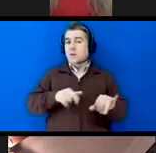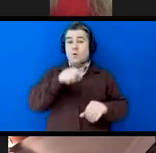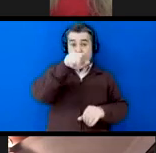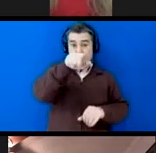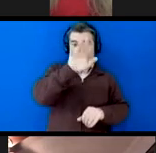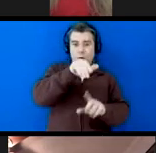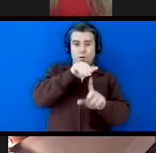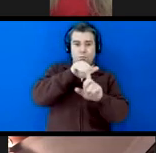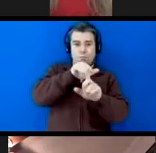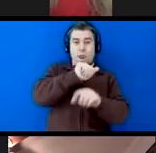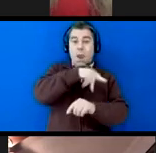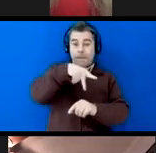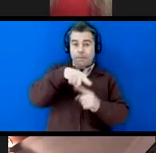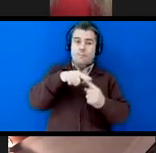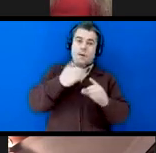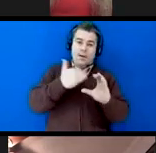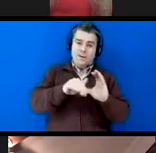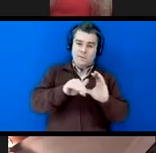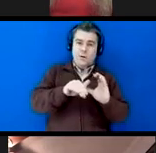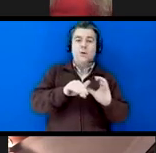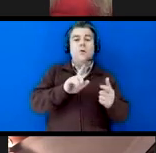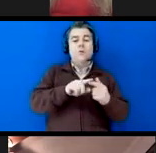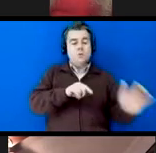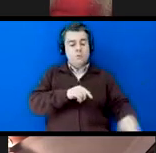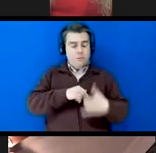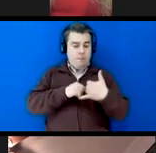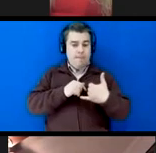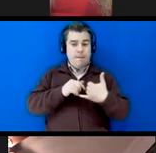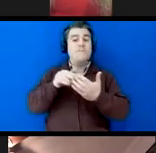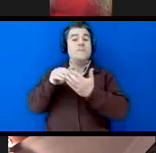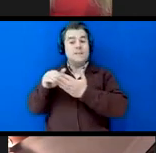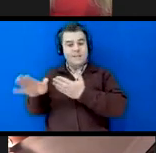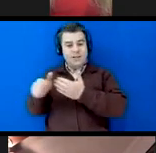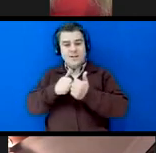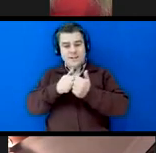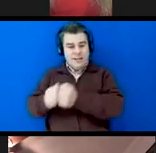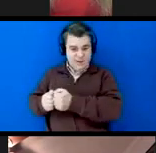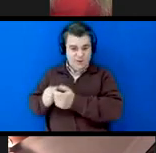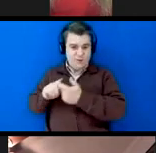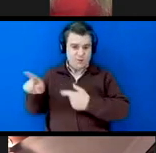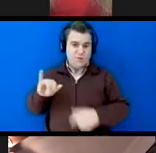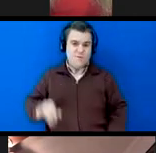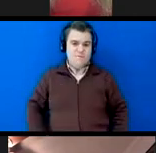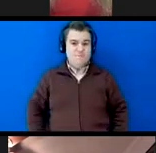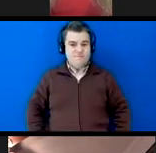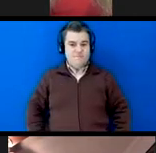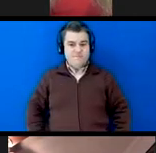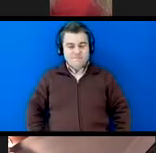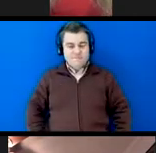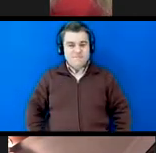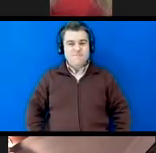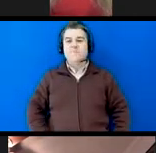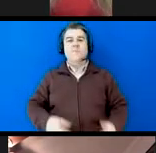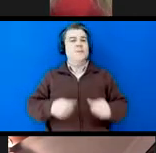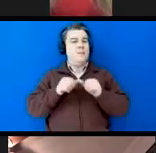app and with an email backup to come to the app and send this via text number 2. Okay, again, we're keeping you,